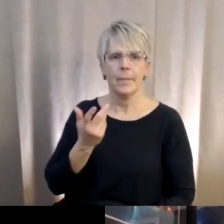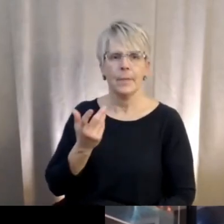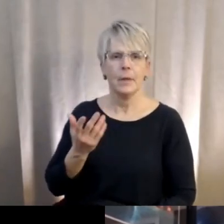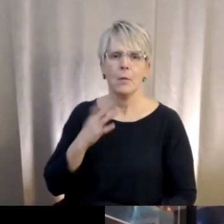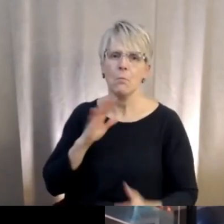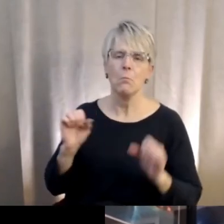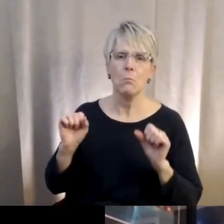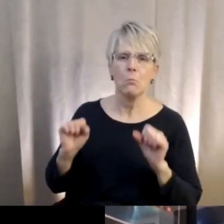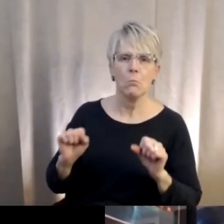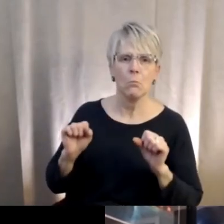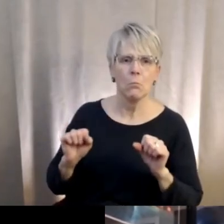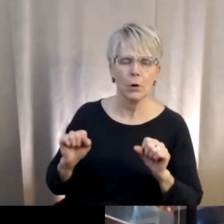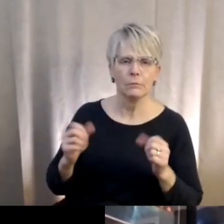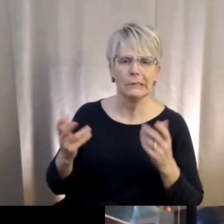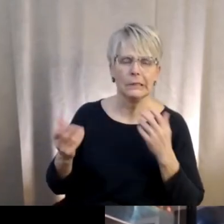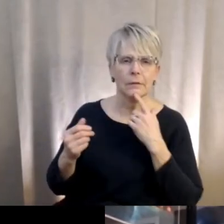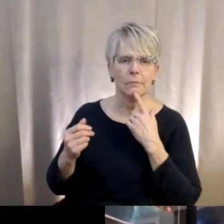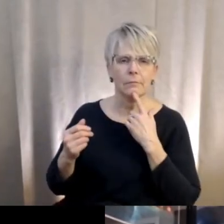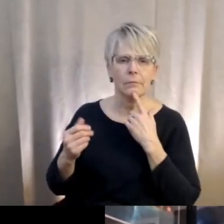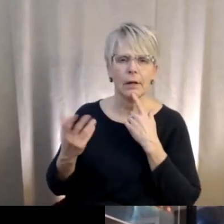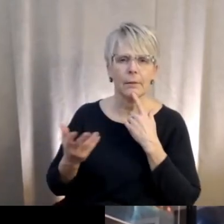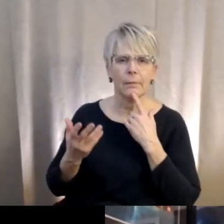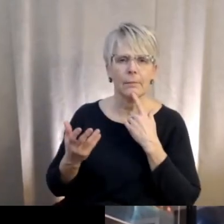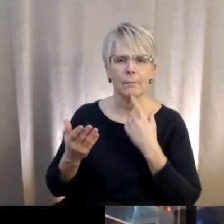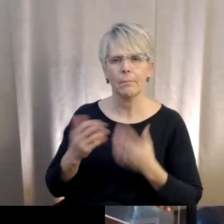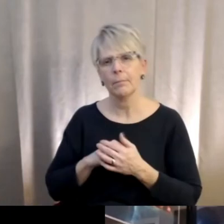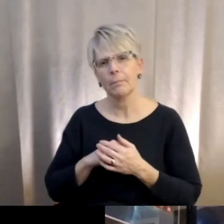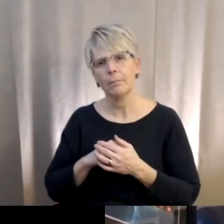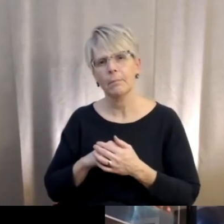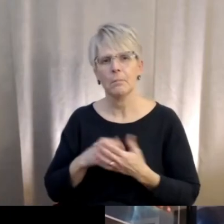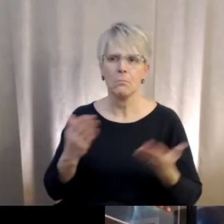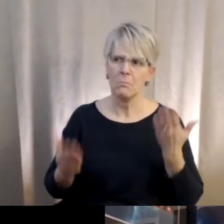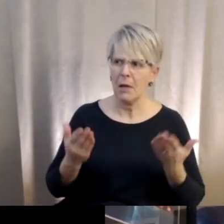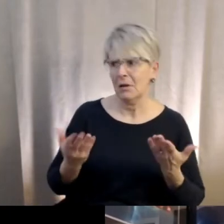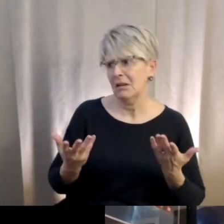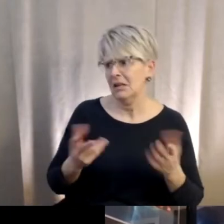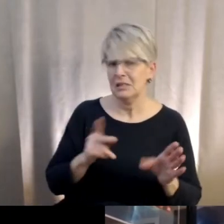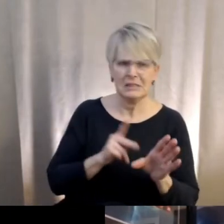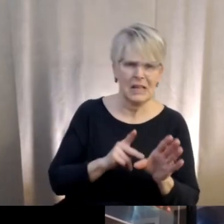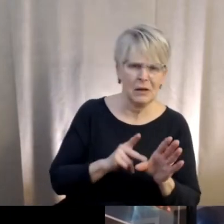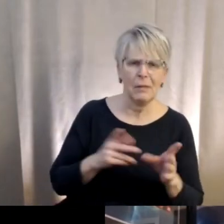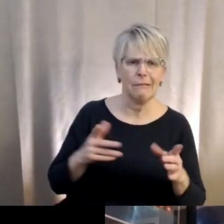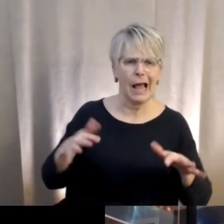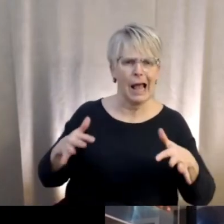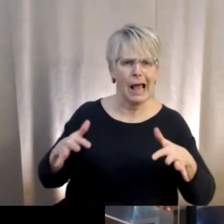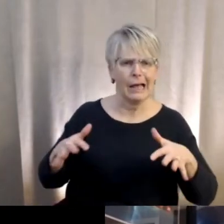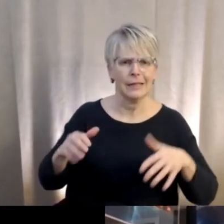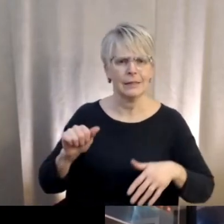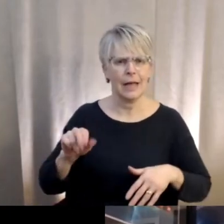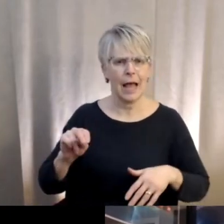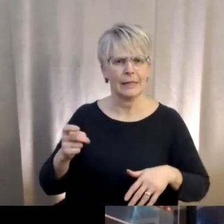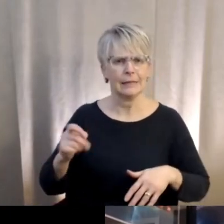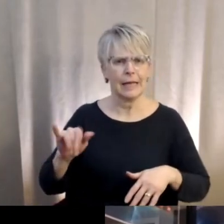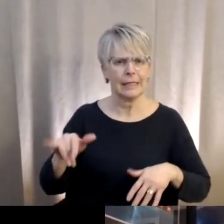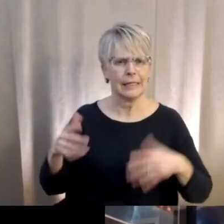possibly for it might be for psychiatric, I don't know, like anxiety issues or